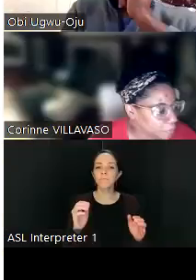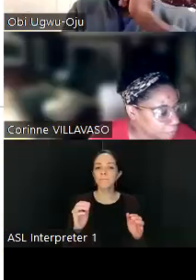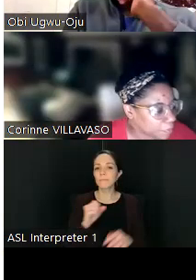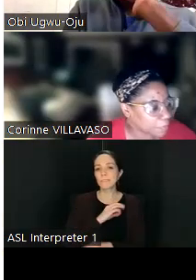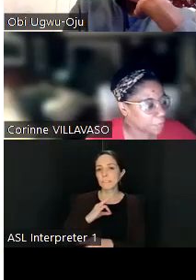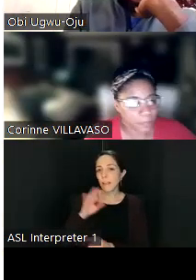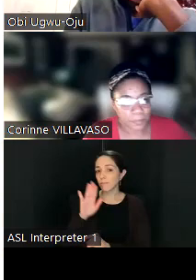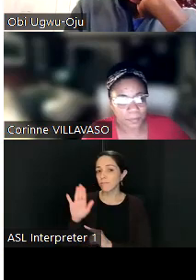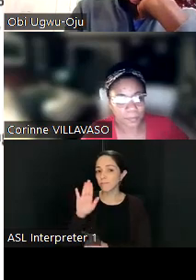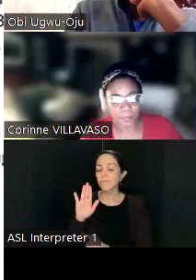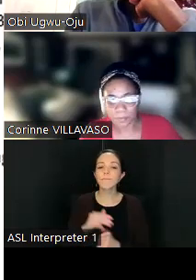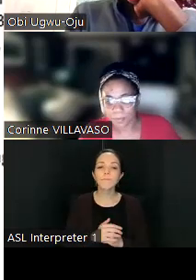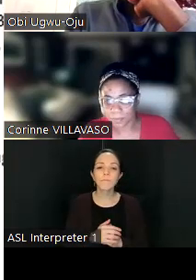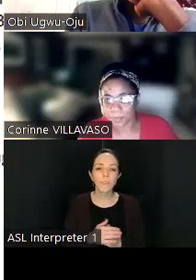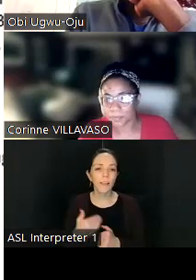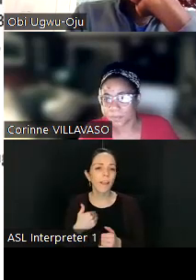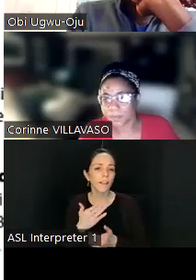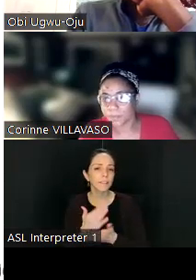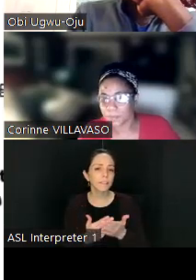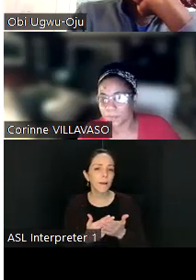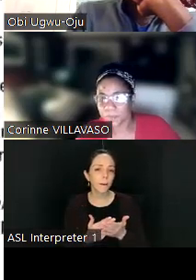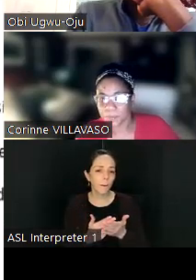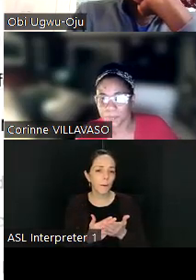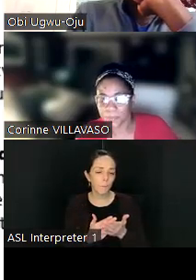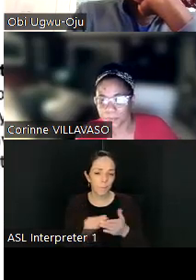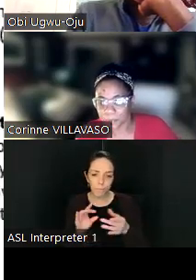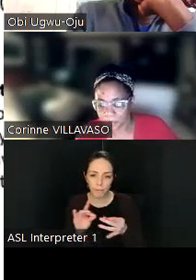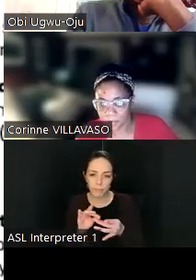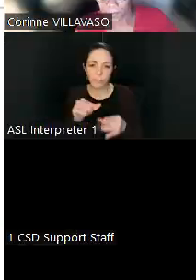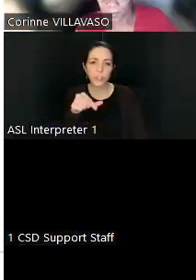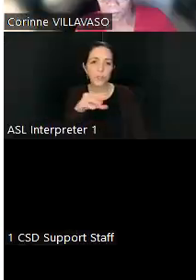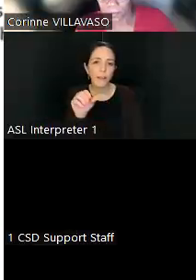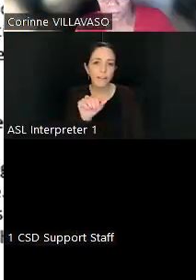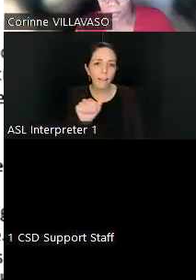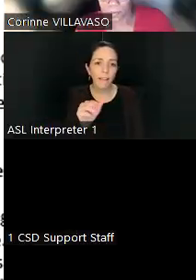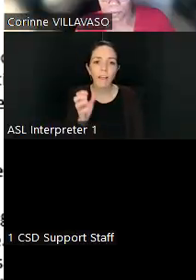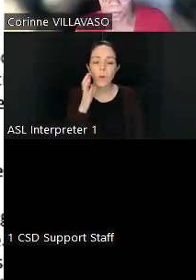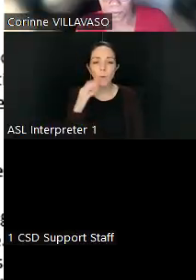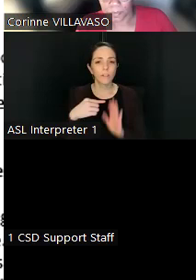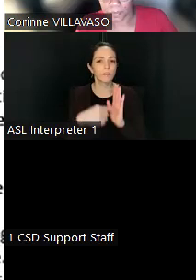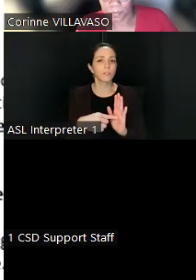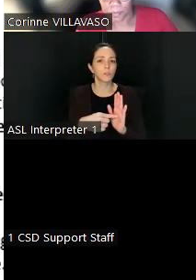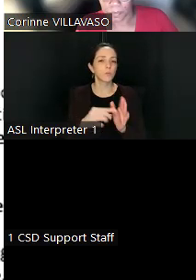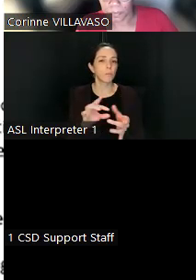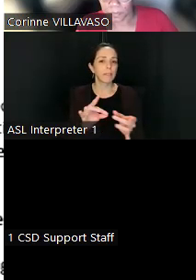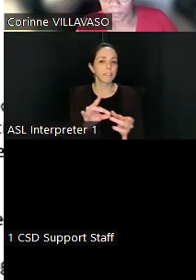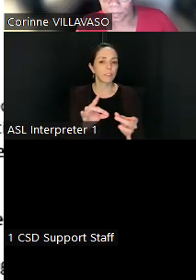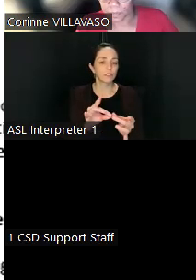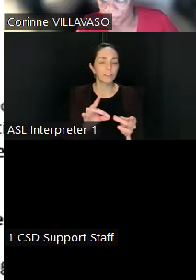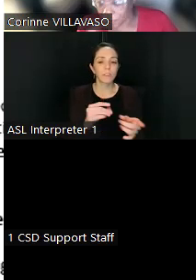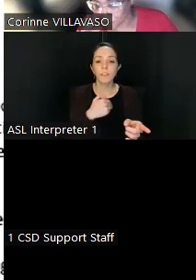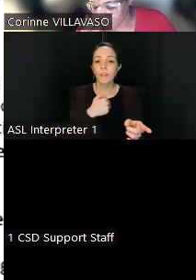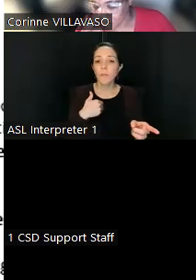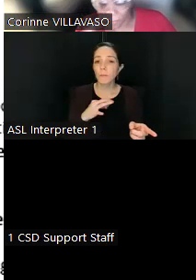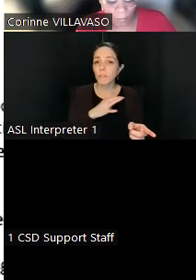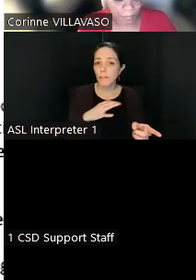agenda. There were a couple of items in the Q&A that just in the interest of transparency, I wanted to flag that they were members of the commission who are not